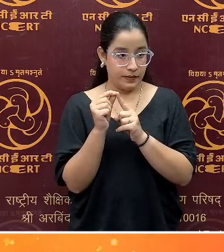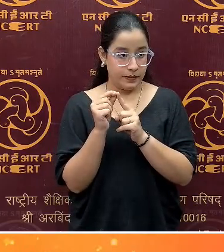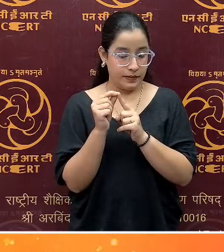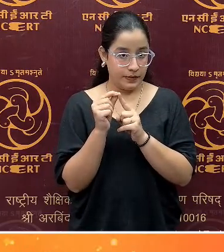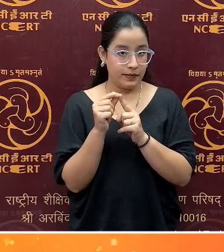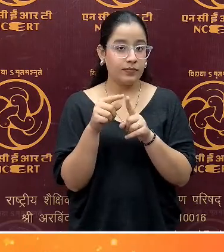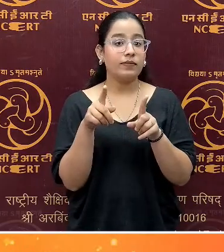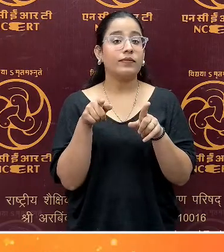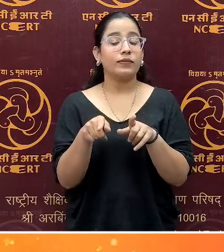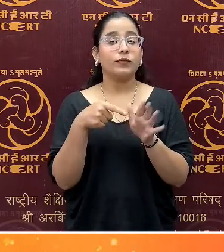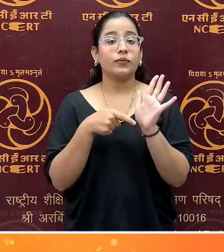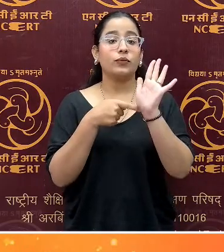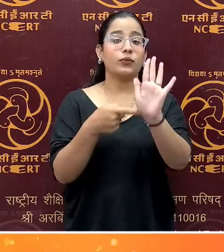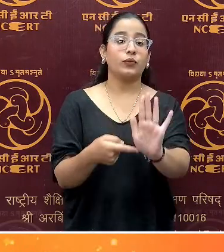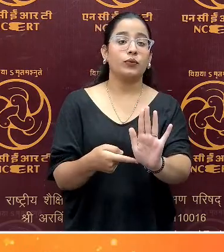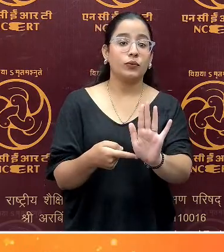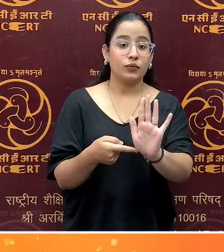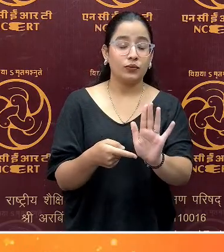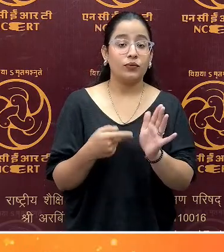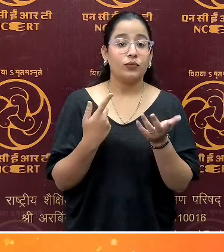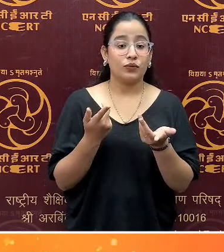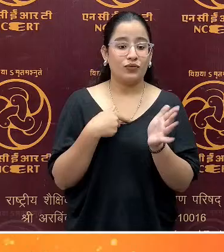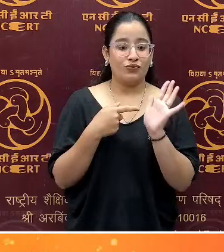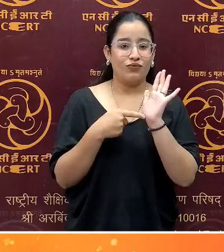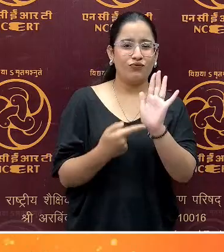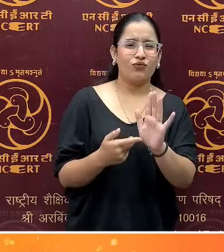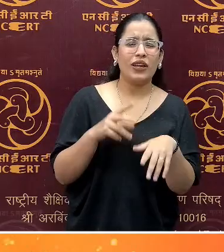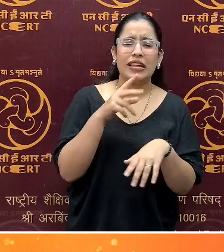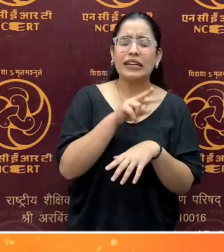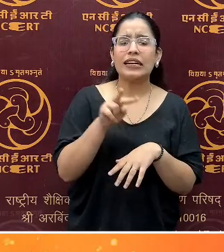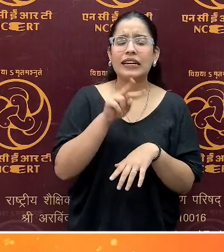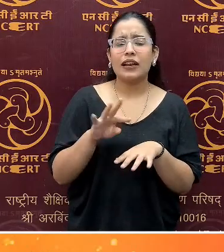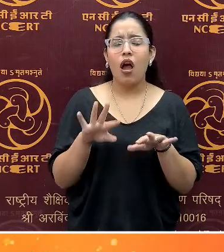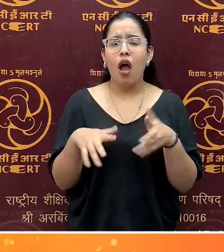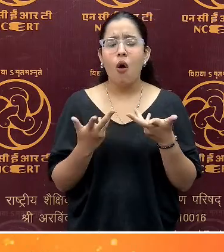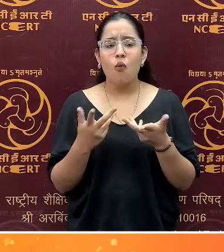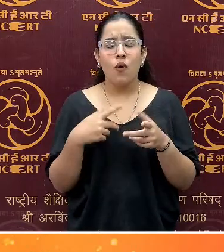The representation, can you read this? You need to read